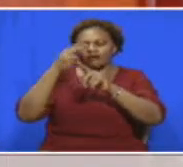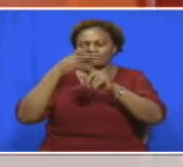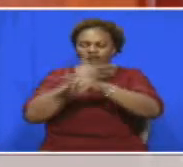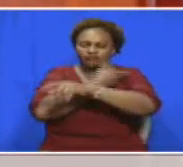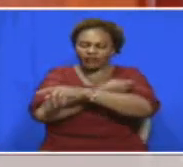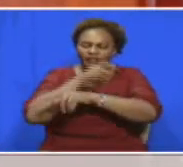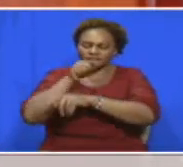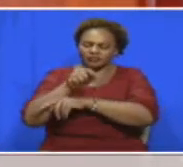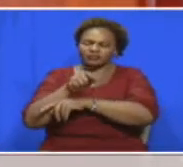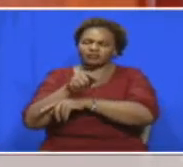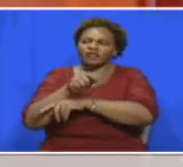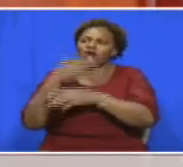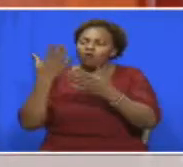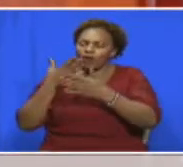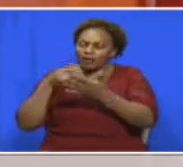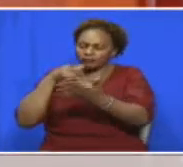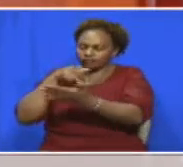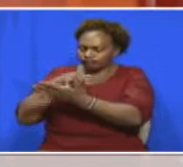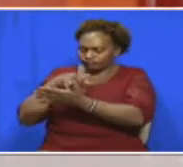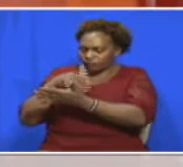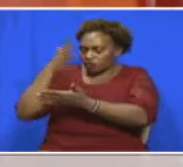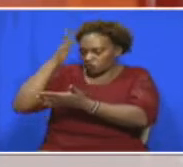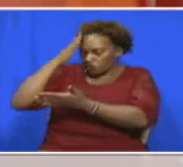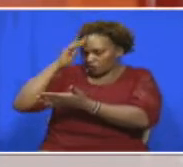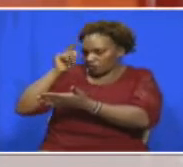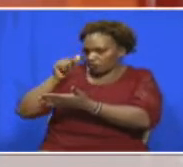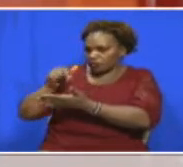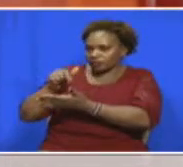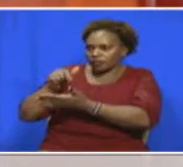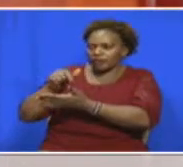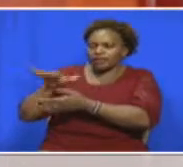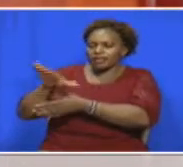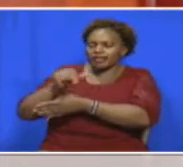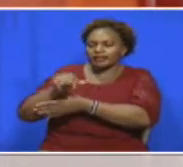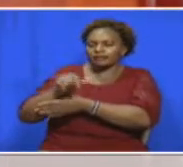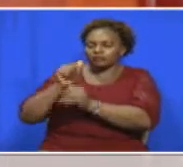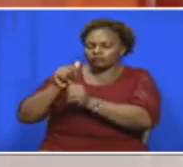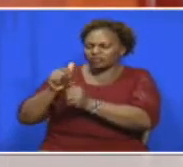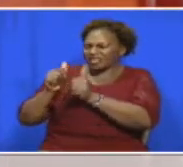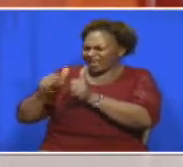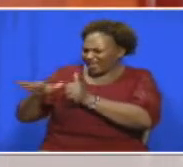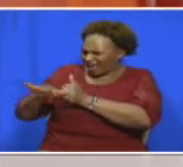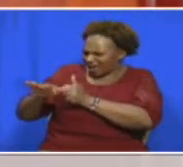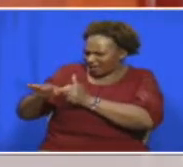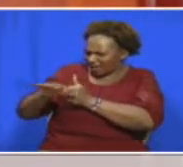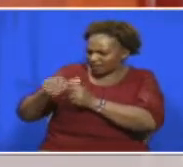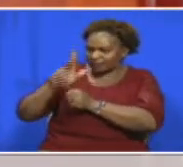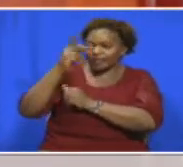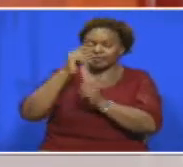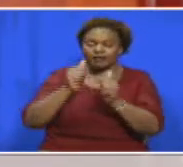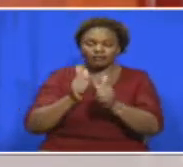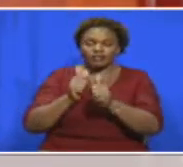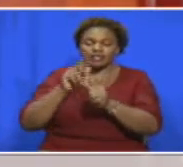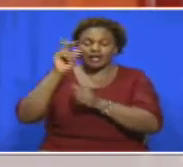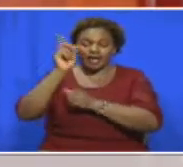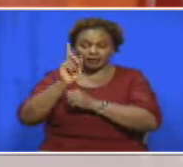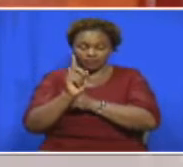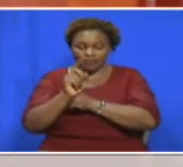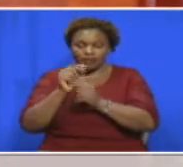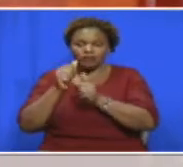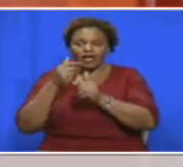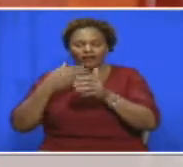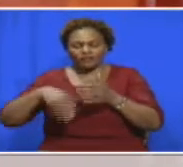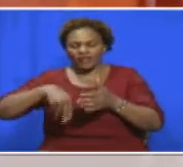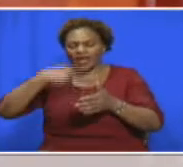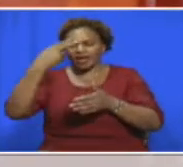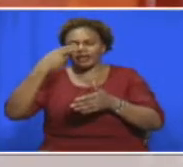of approach involves knowing what we call hotspots, which part of Kenya or Nairobi have the